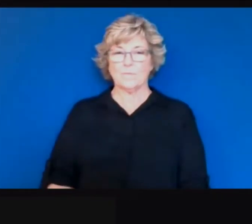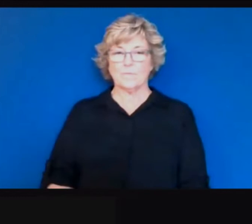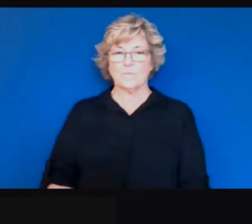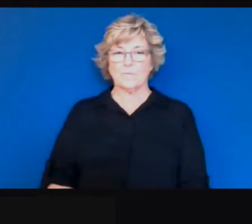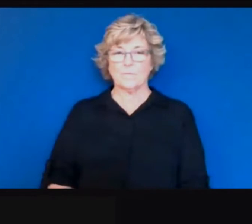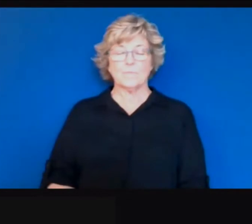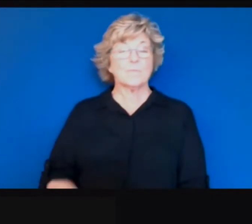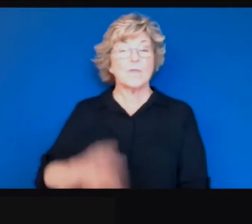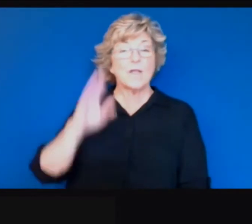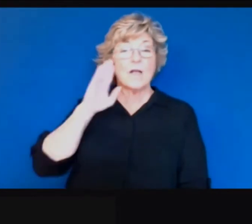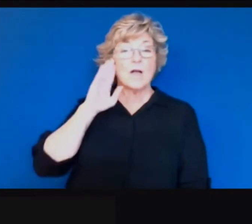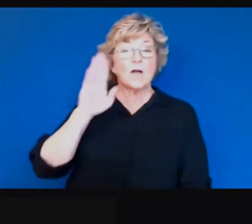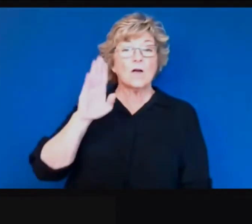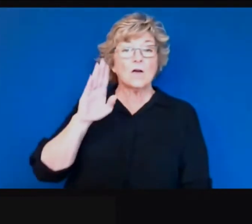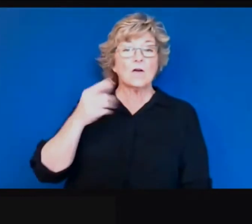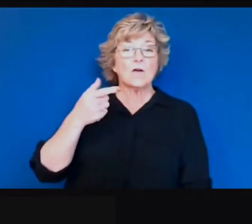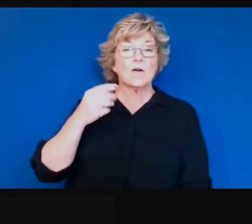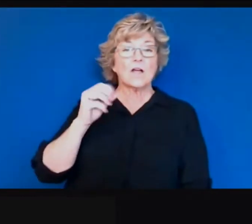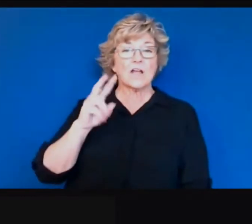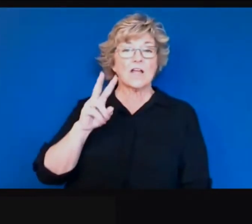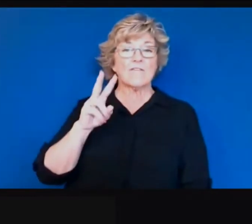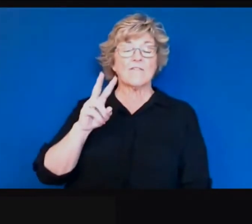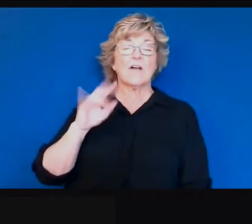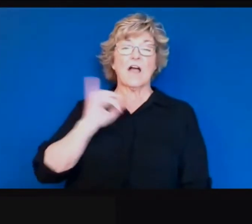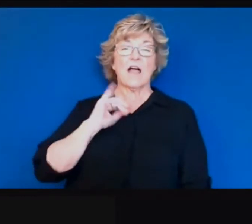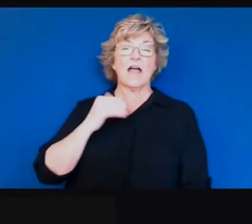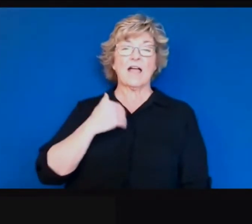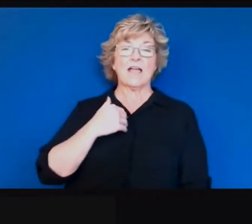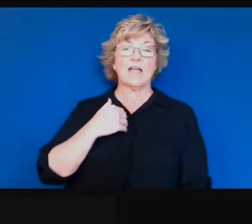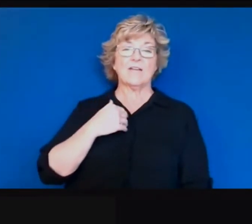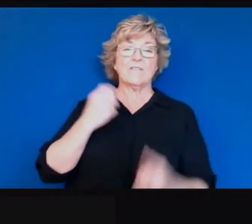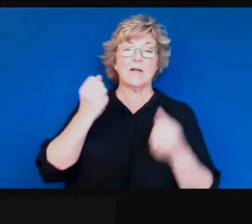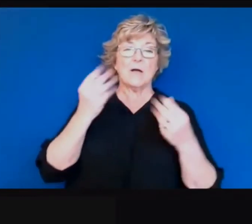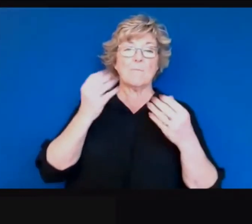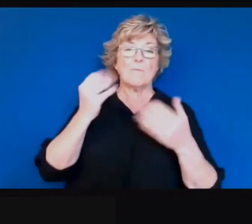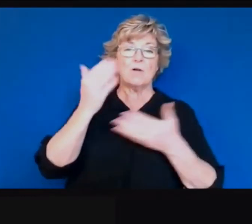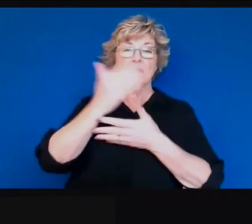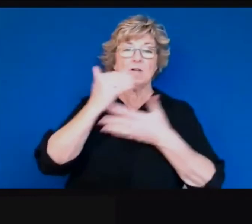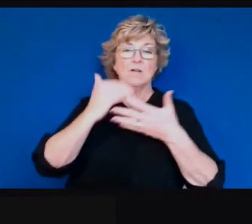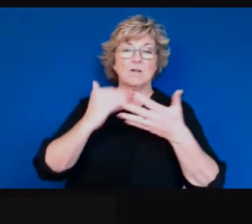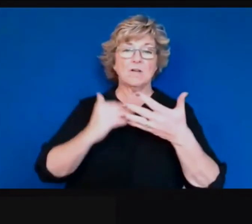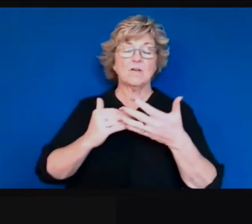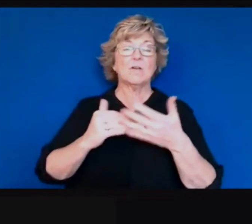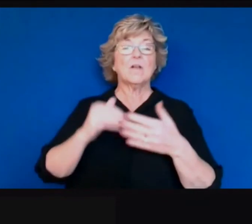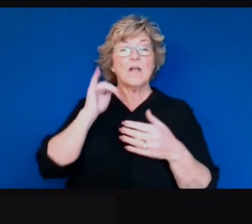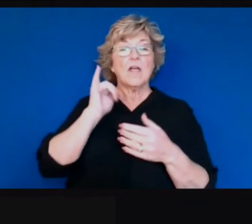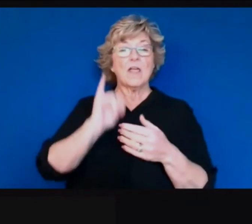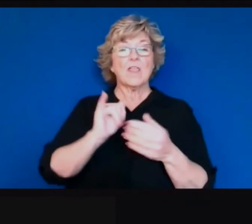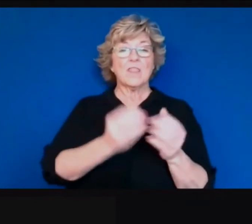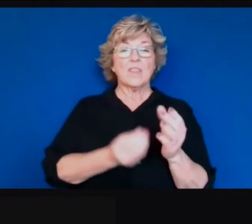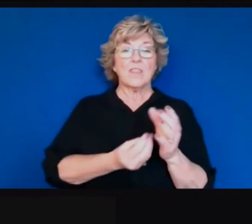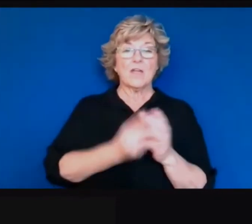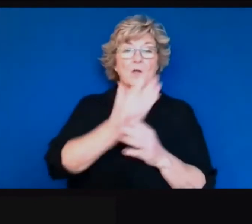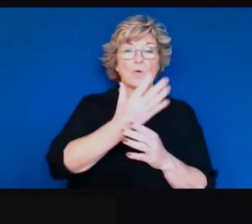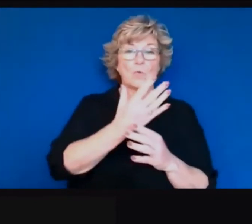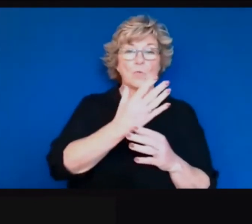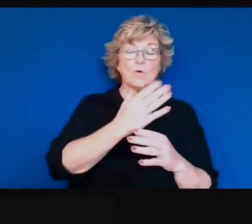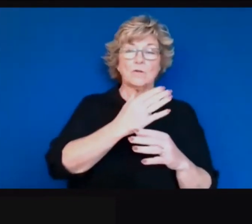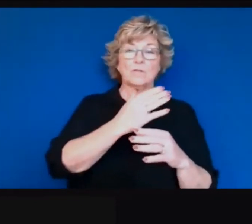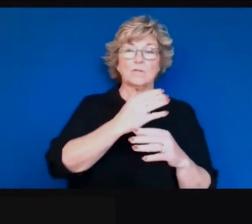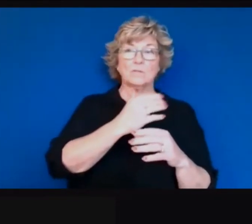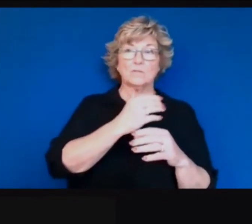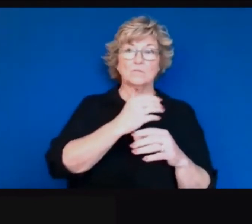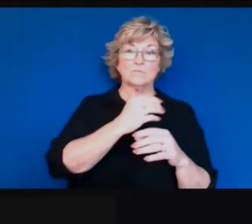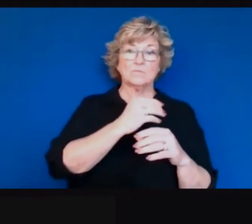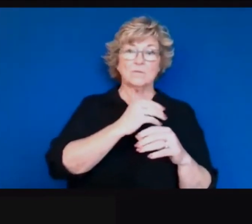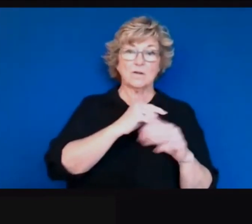Hi, Governor. This is a multi-part question, so just bear with me. The growth model that you referenced last week now is projecting